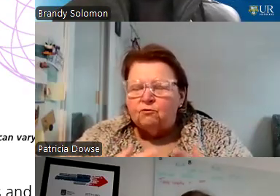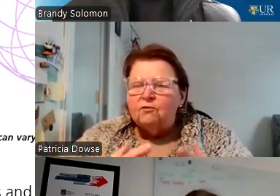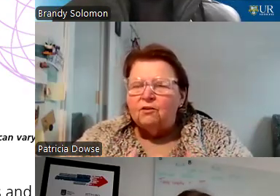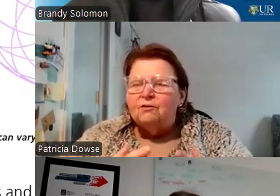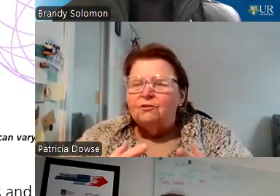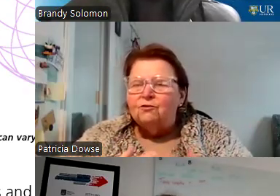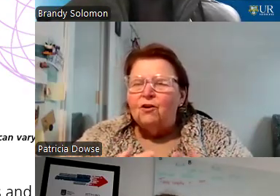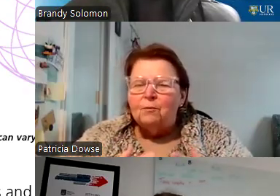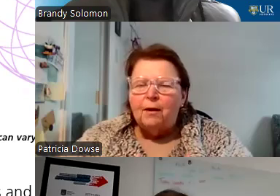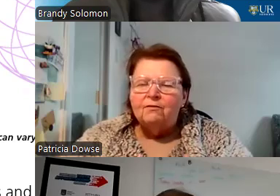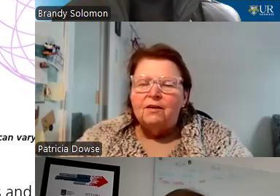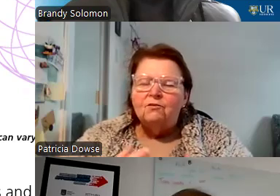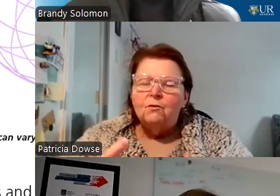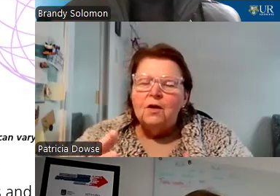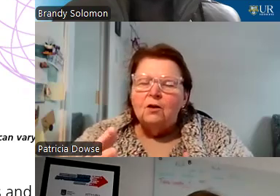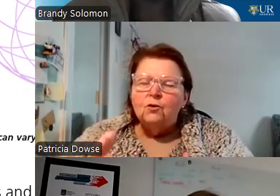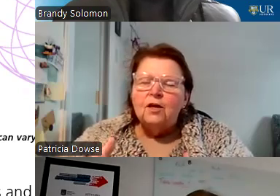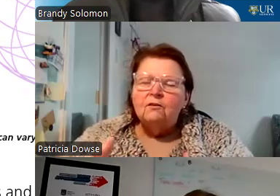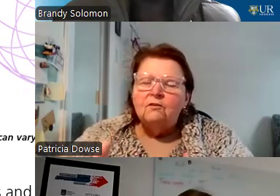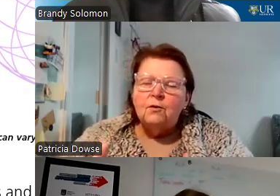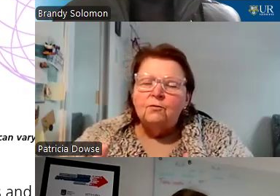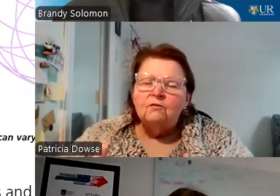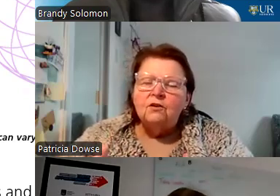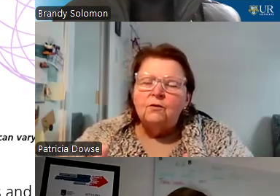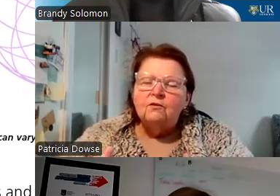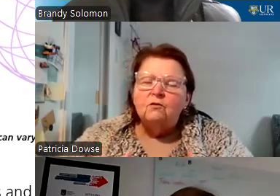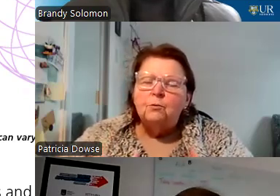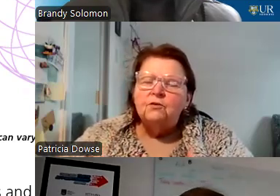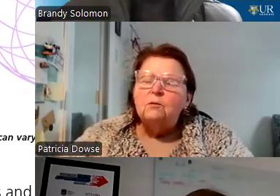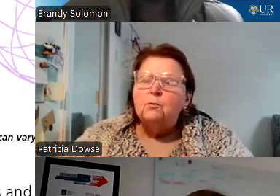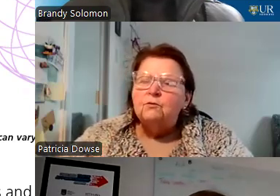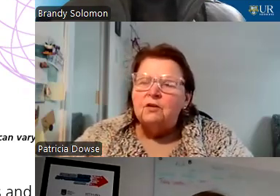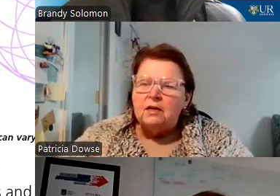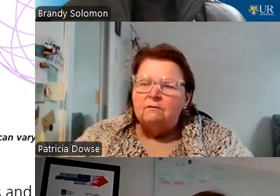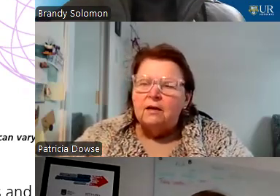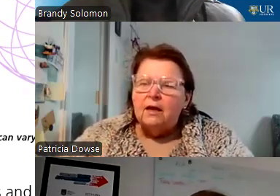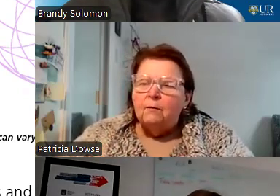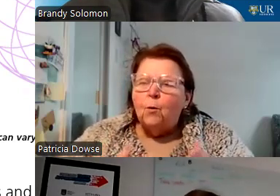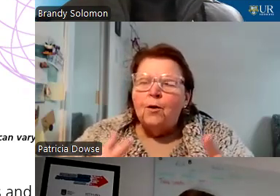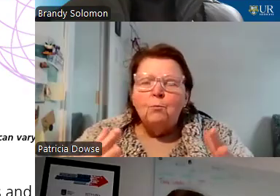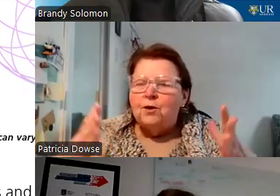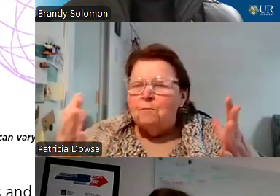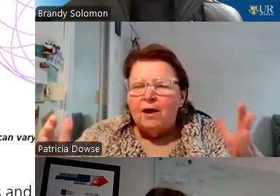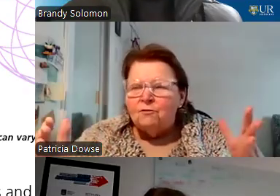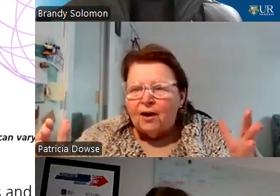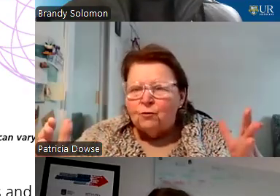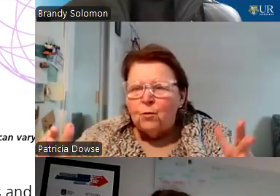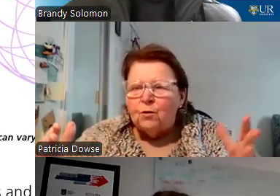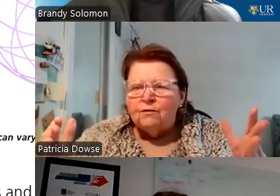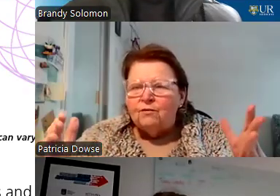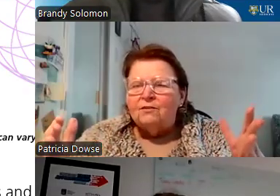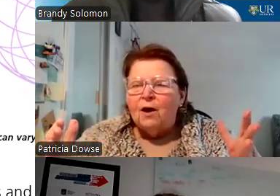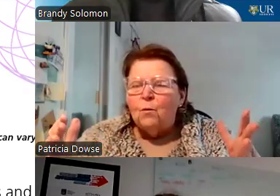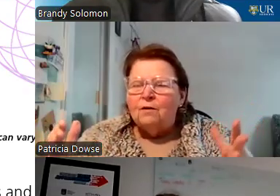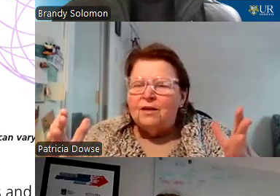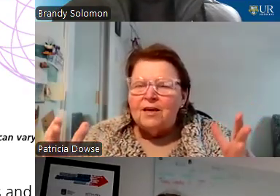with strong skills and strong capacity. And so looking at some of those considerations, predictable routines. Boy, oh boy, in a manufacturing